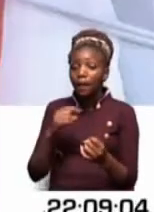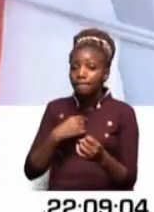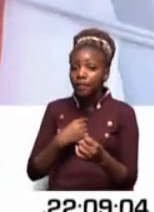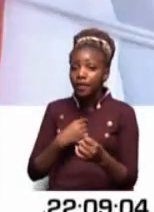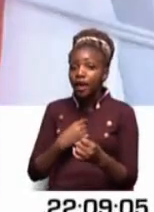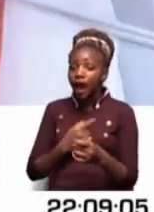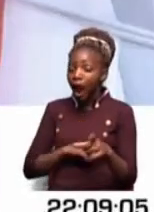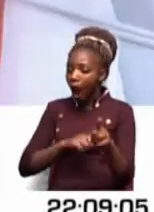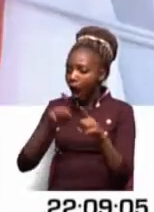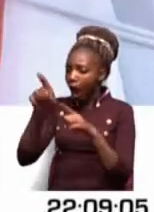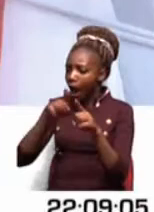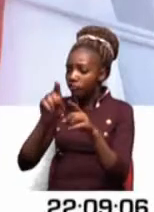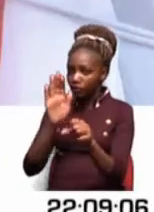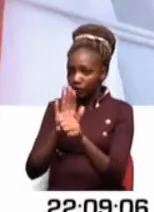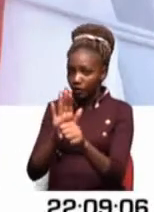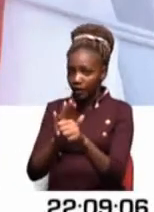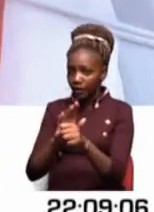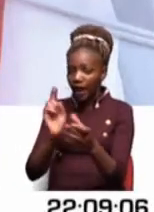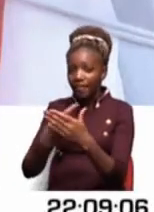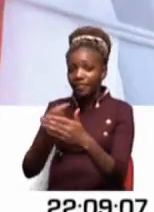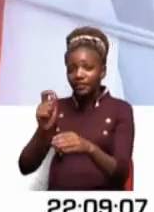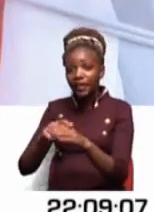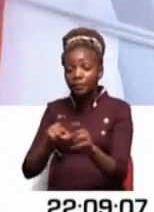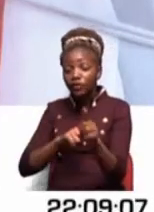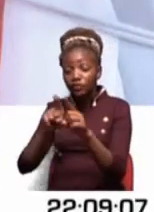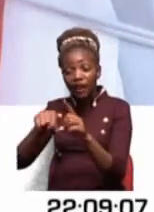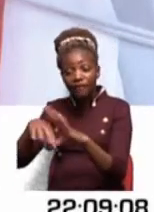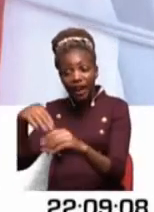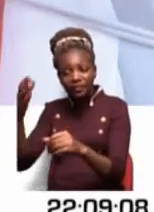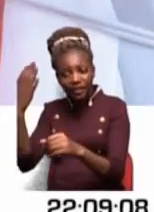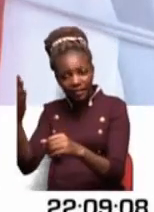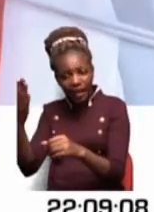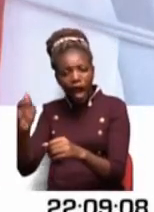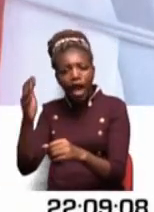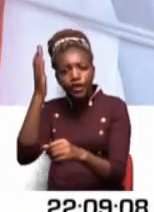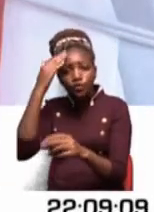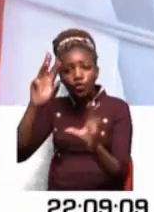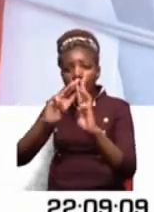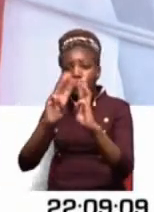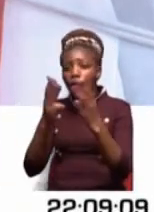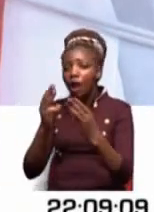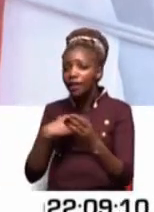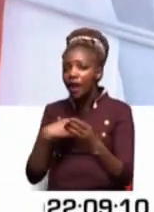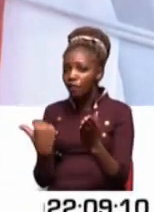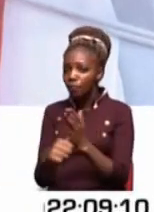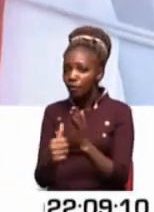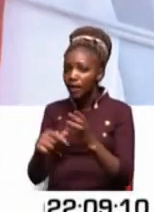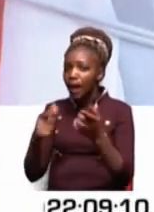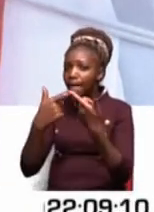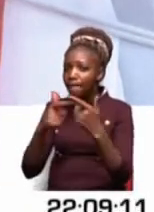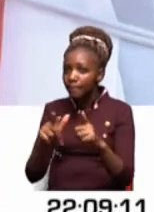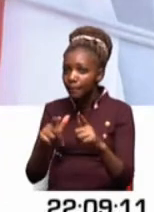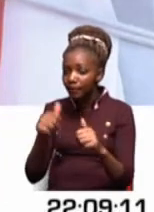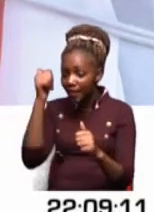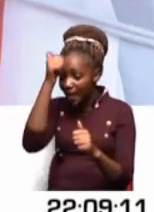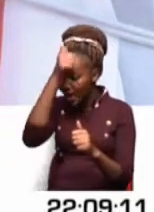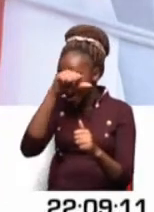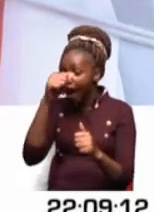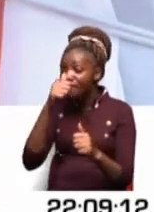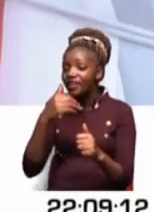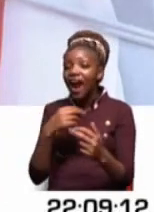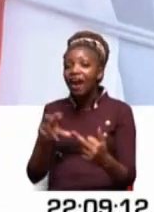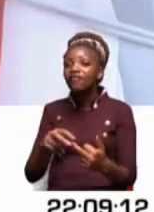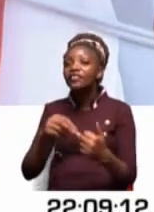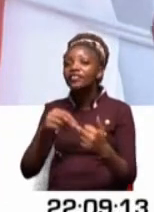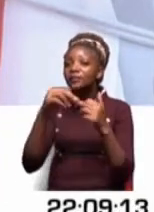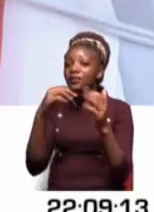a bit. You travel out there and you realize the world has problems, but Africa has special problems. The reason